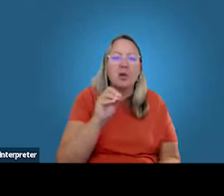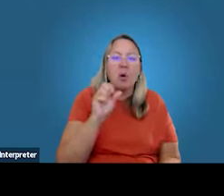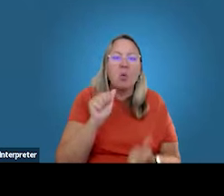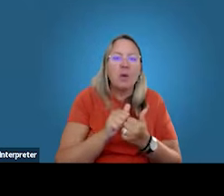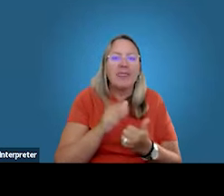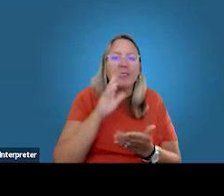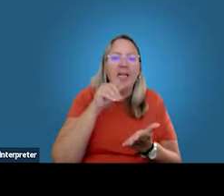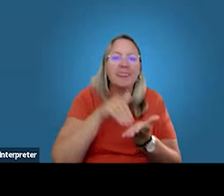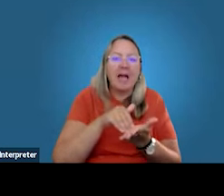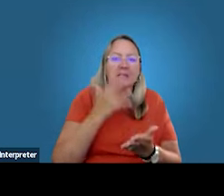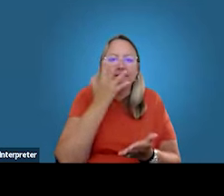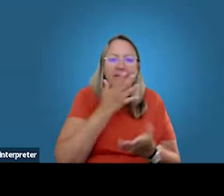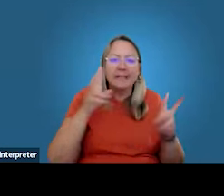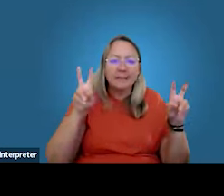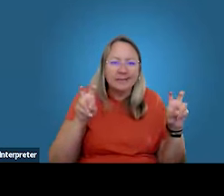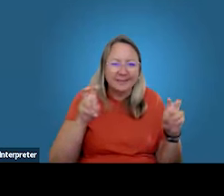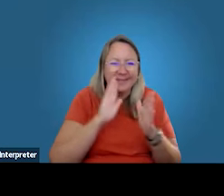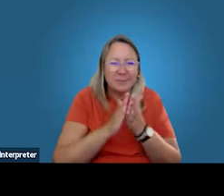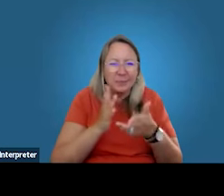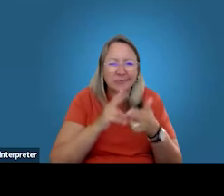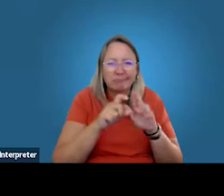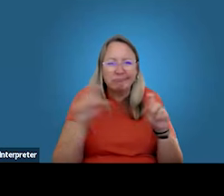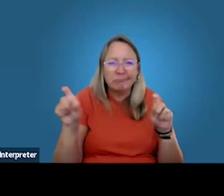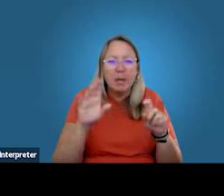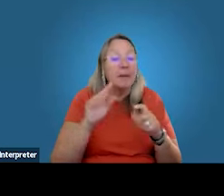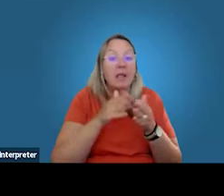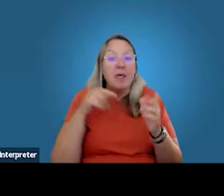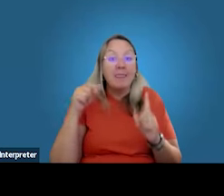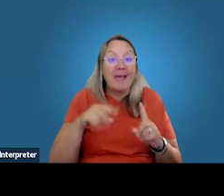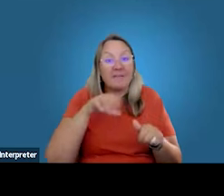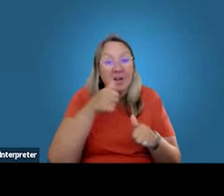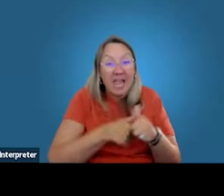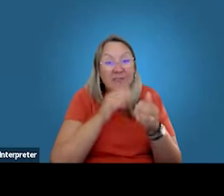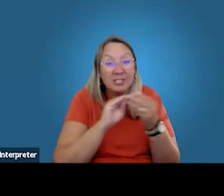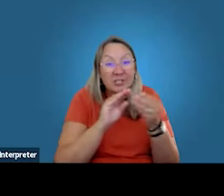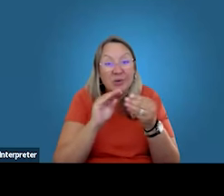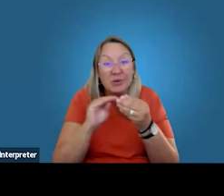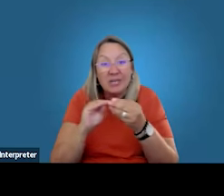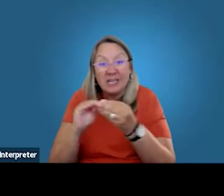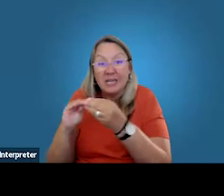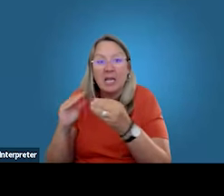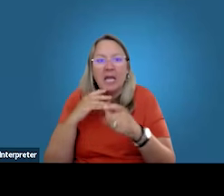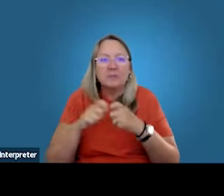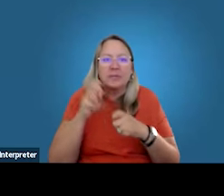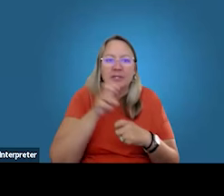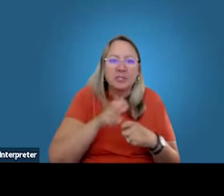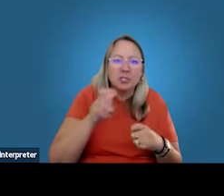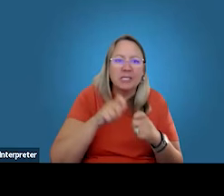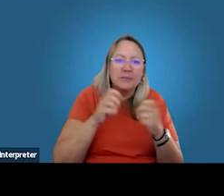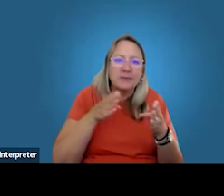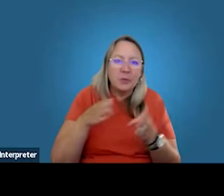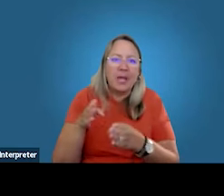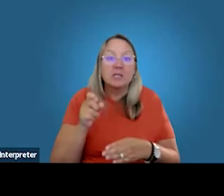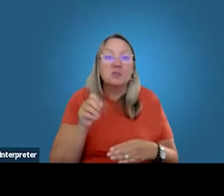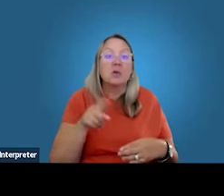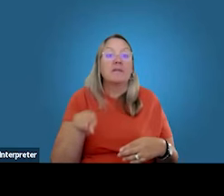Faces. And they recognize that every single story over time had a hero's journey in some way. So